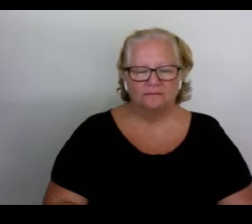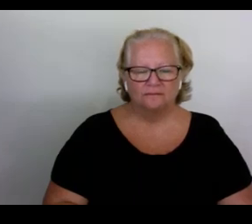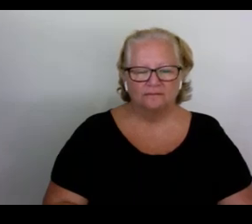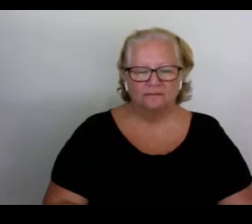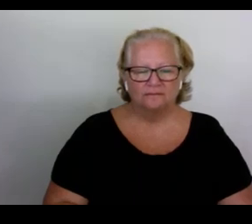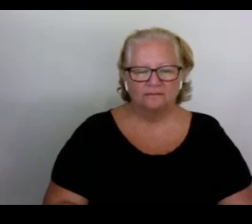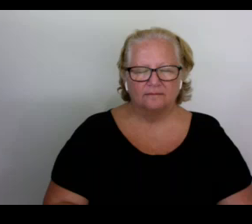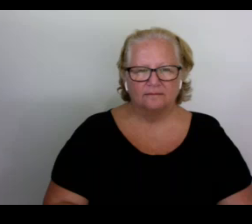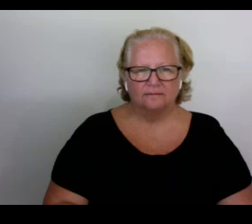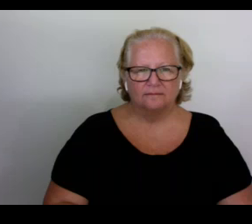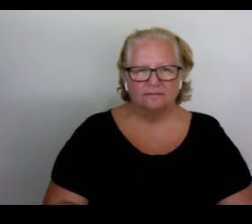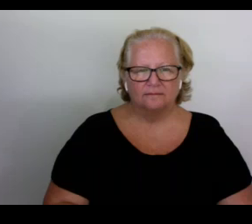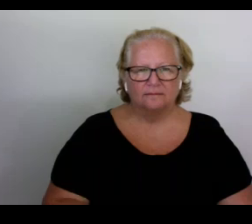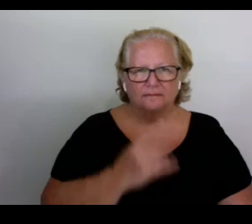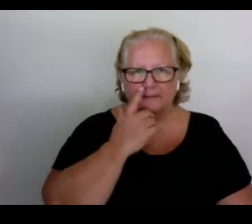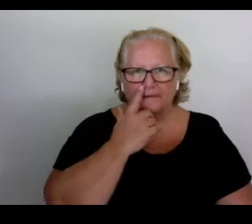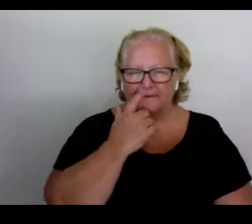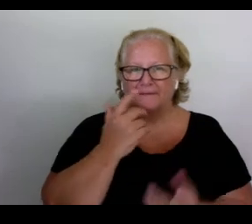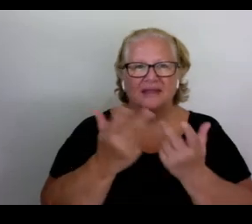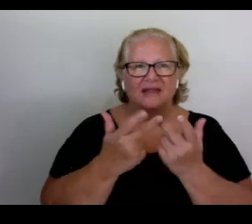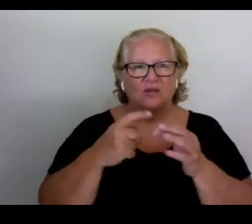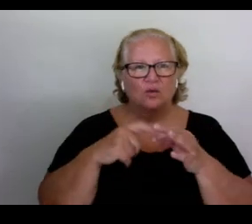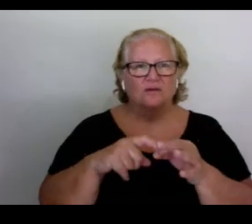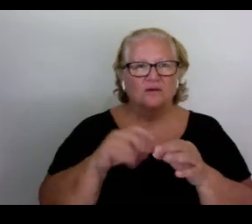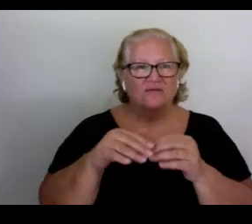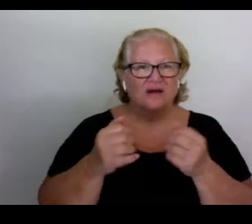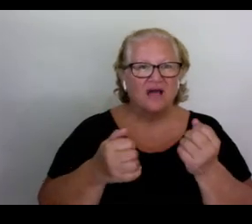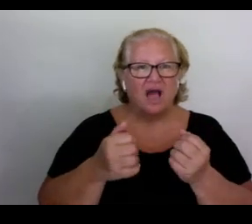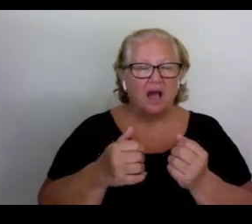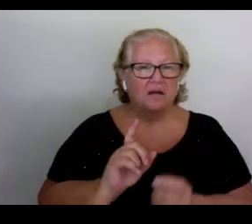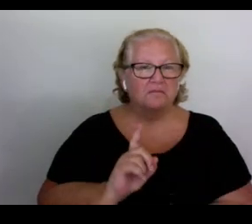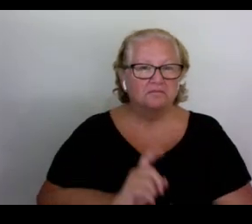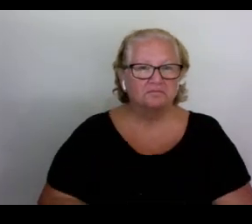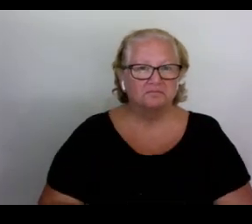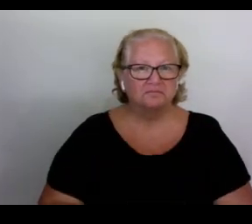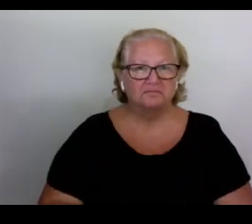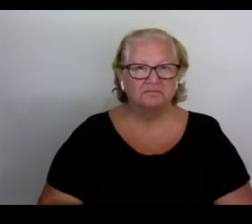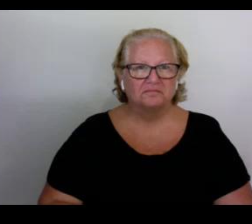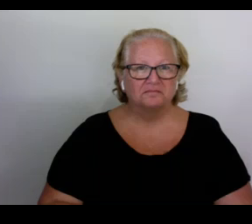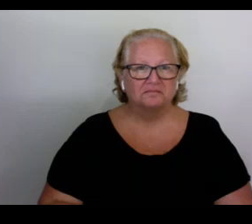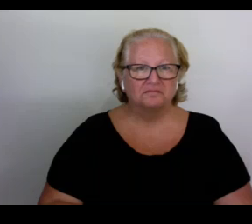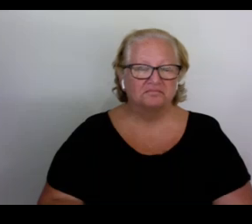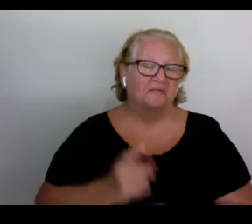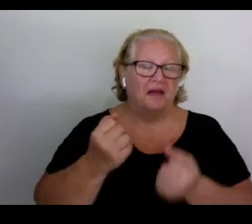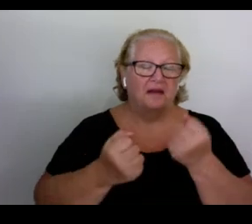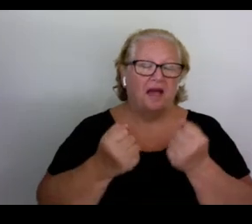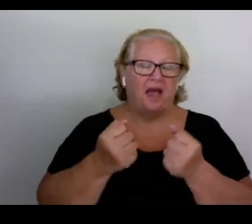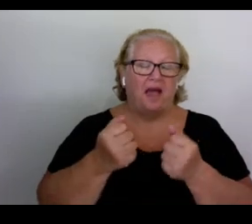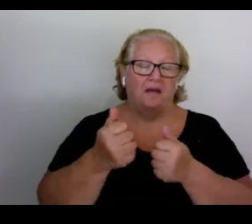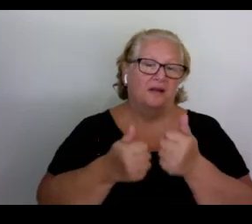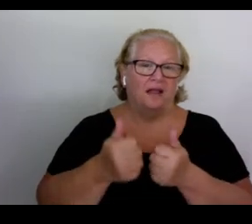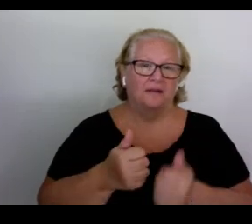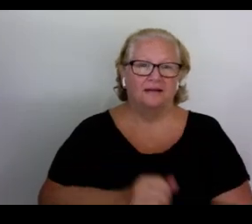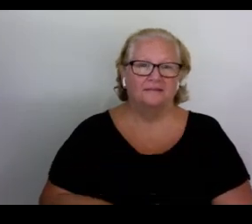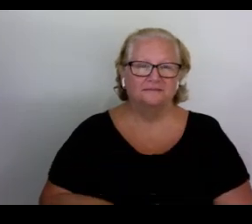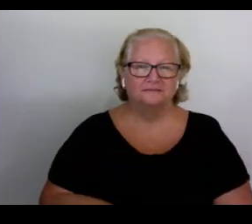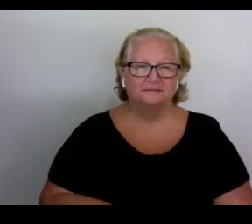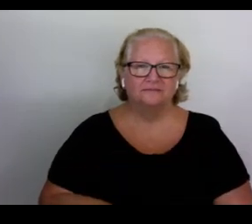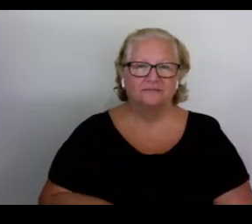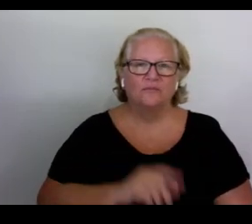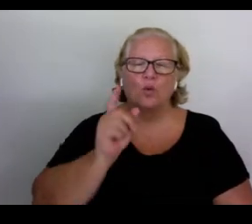another question about the car. Do you want me to take that to later? No, please. The car's been popular. Let's deal with it. Very popular. What